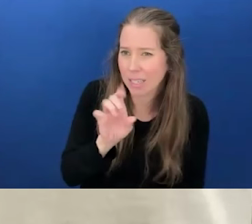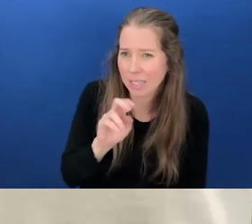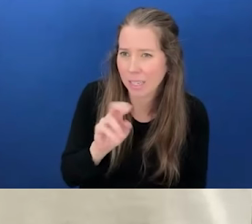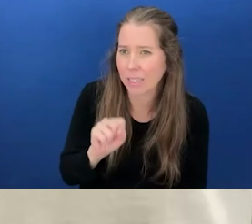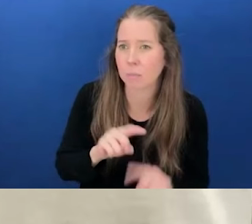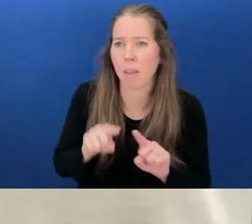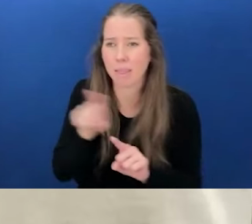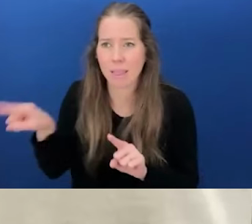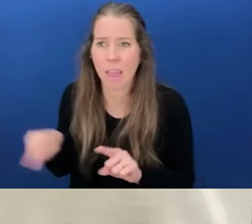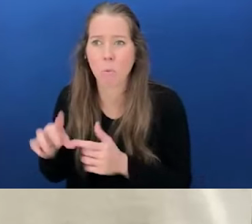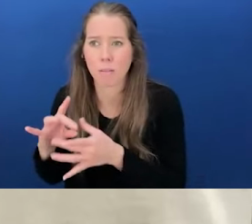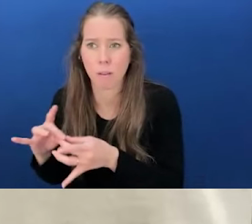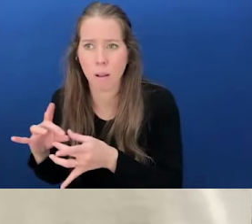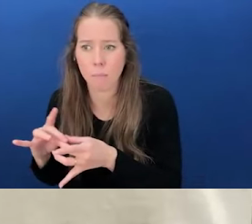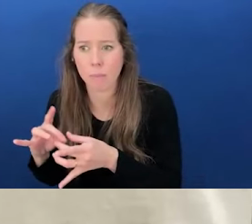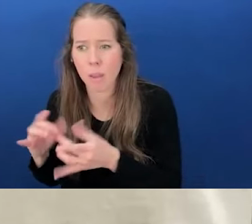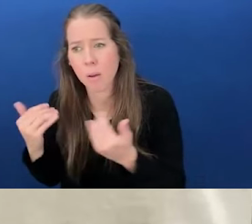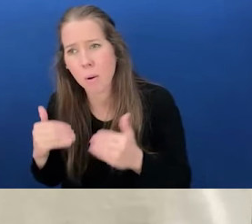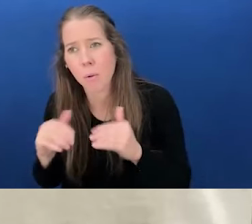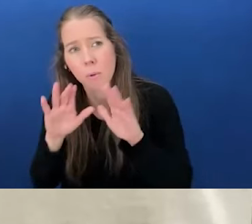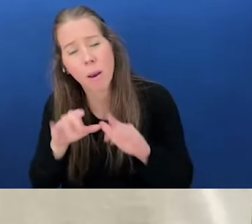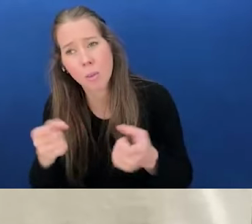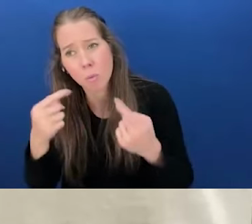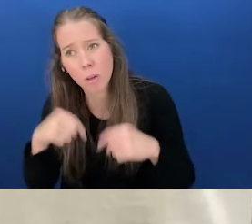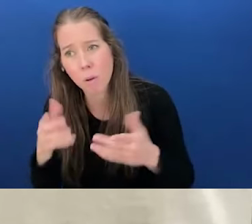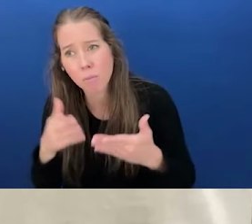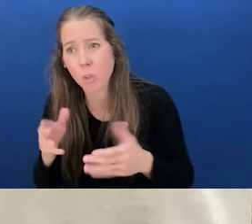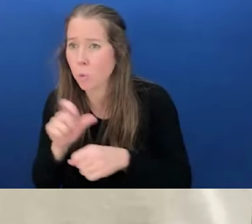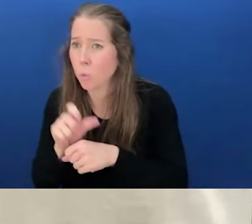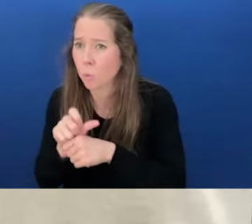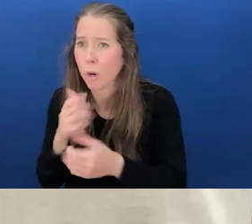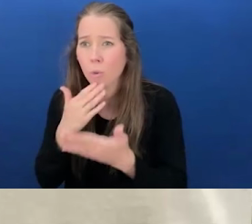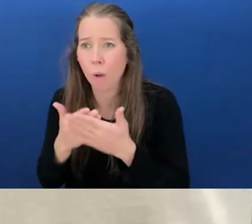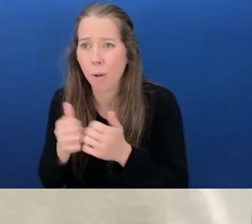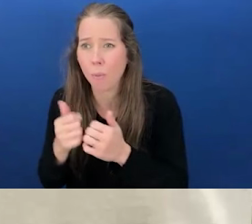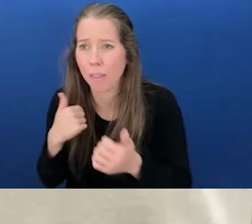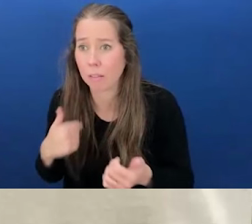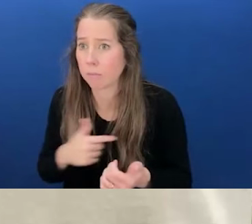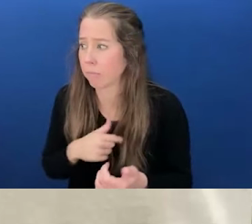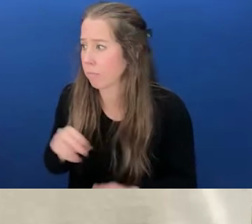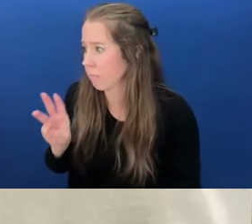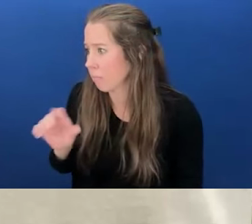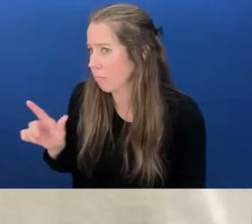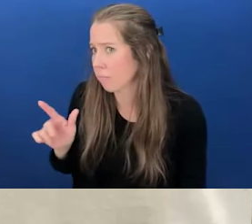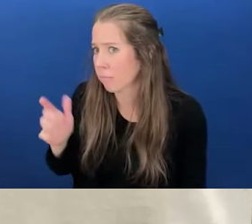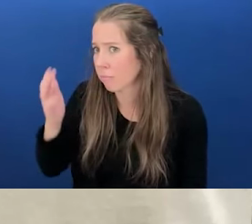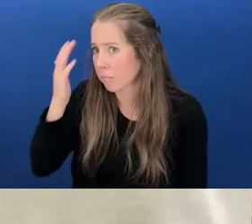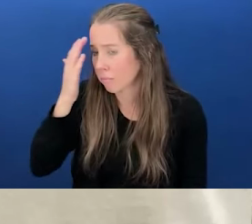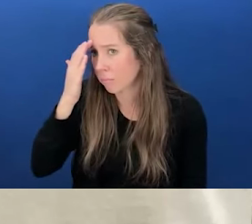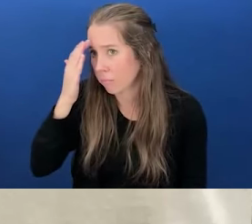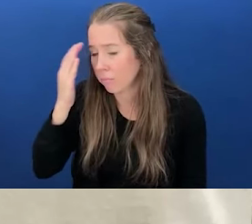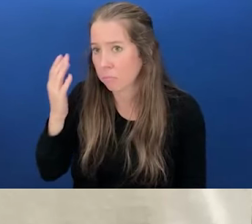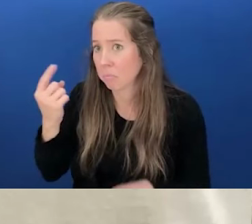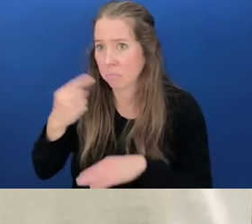that, gee, you know, so great you come over here, you just seem to work with us so well and all that. I said, well, because I know someday I may